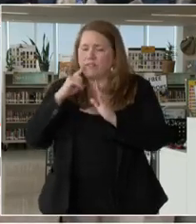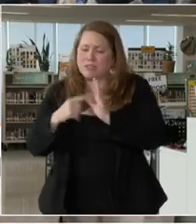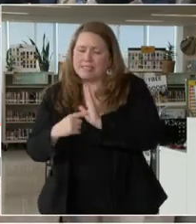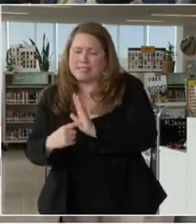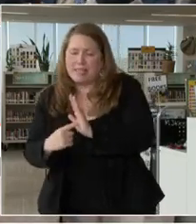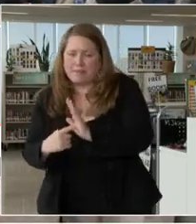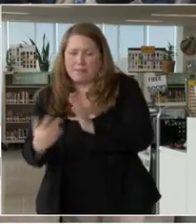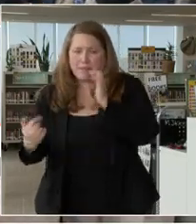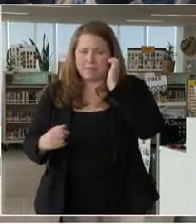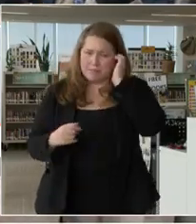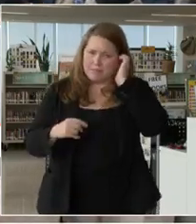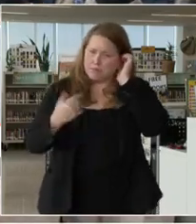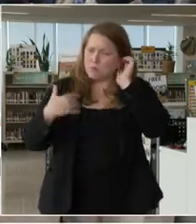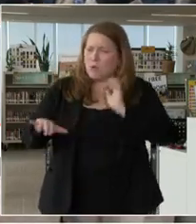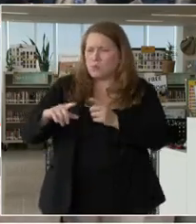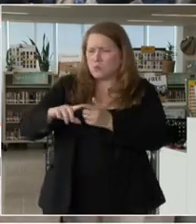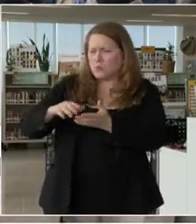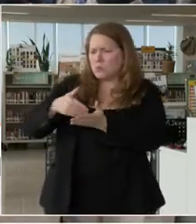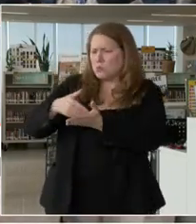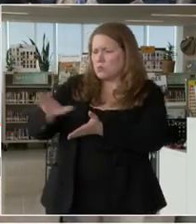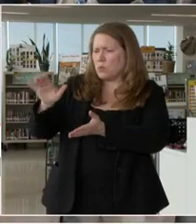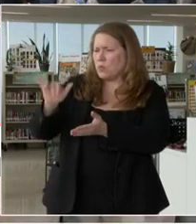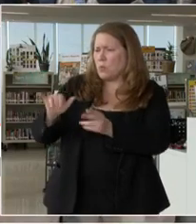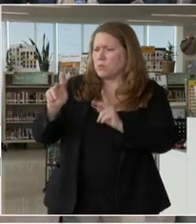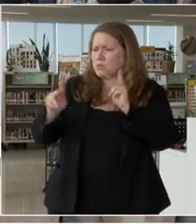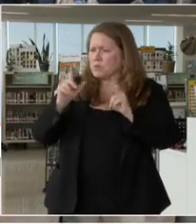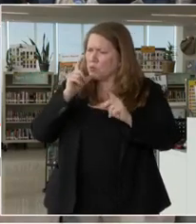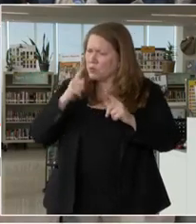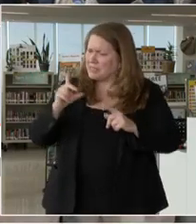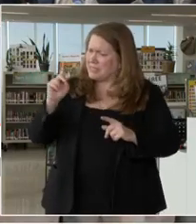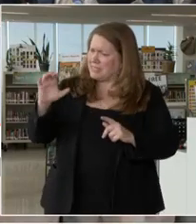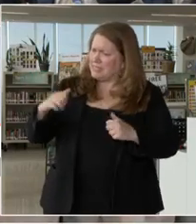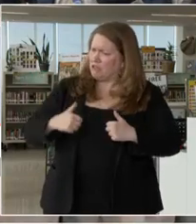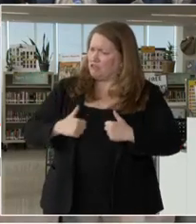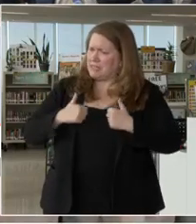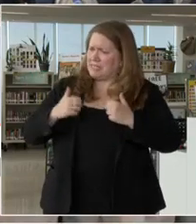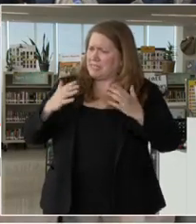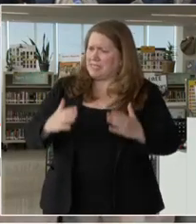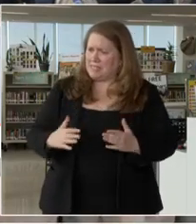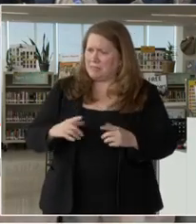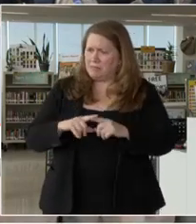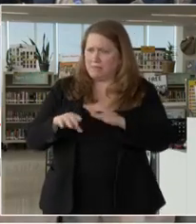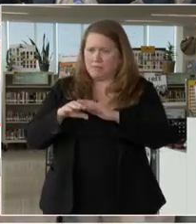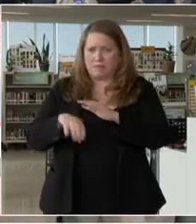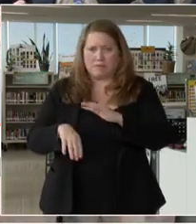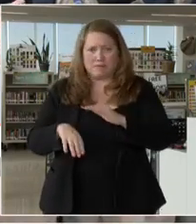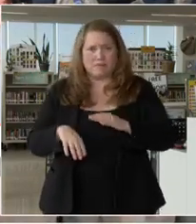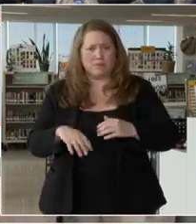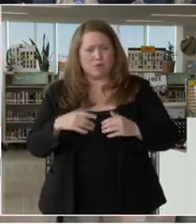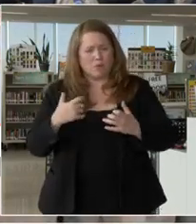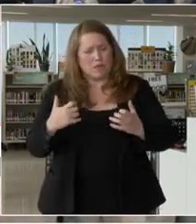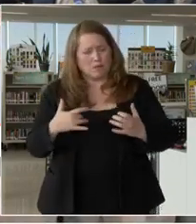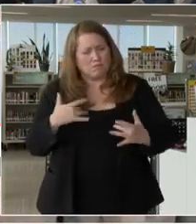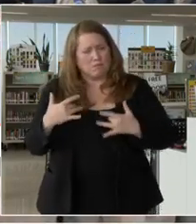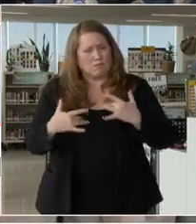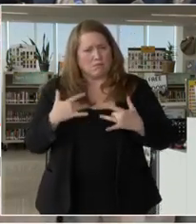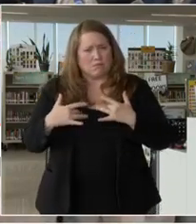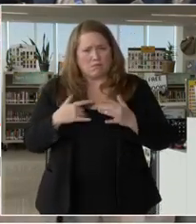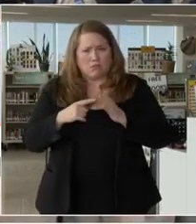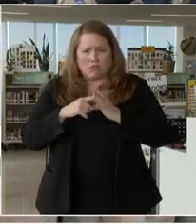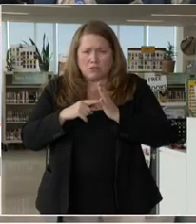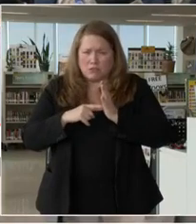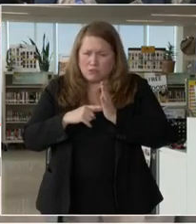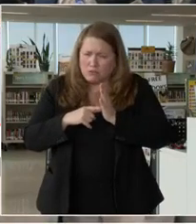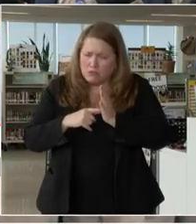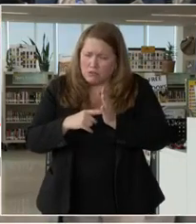people as well. So while I'm excited to launch this new program with our mayor, I'm excited to launch this new program and to invite you